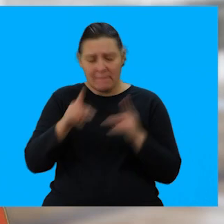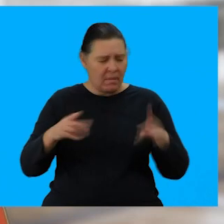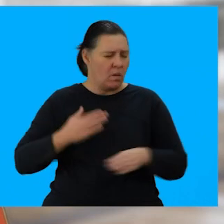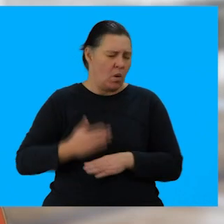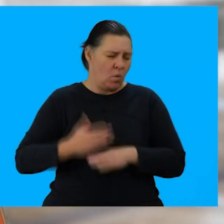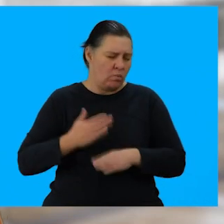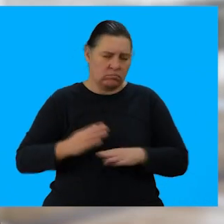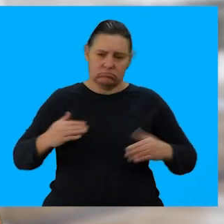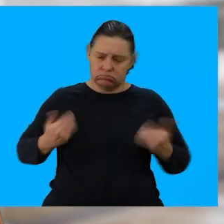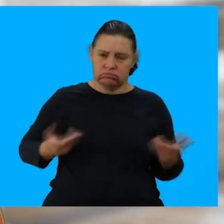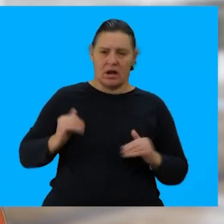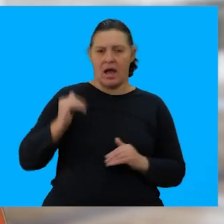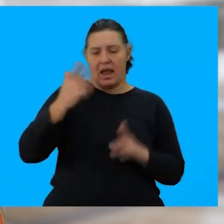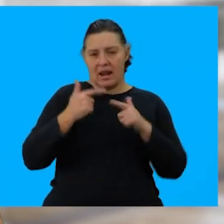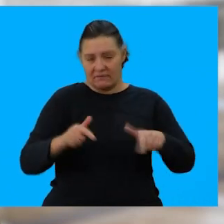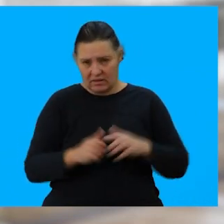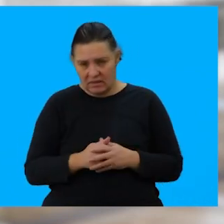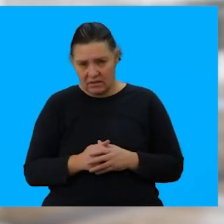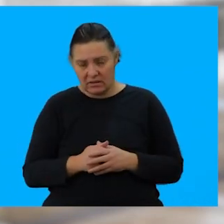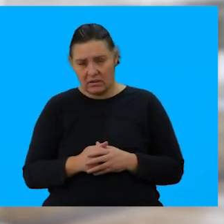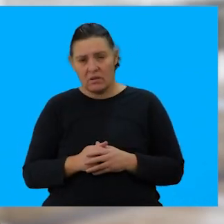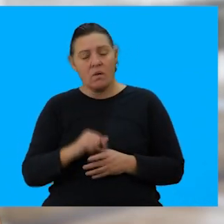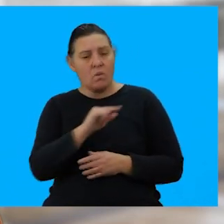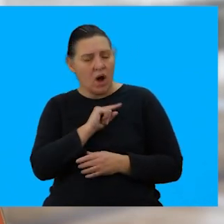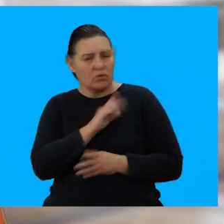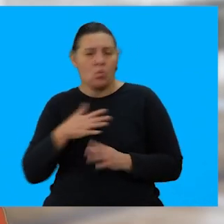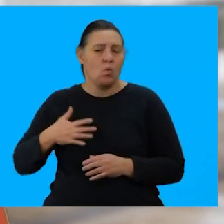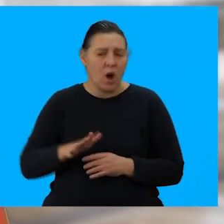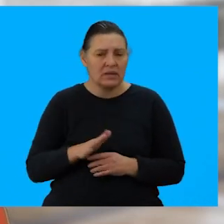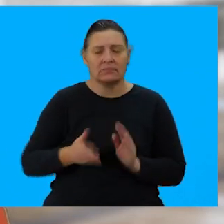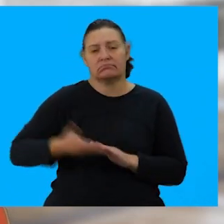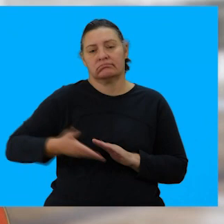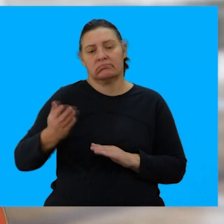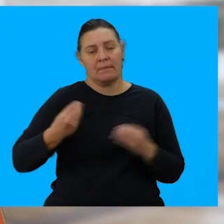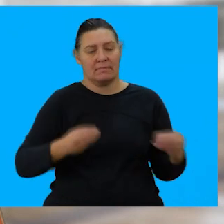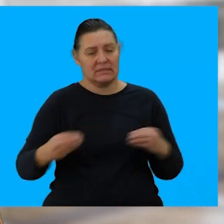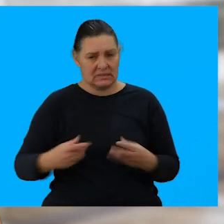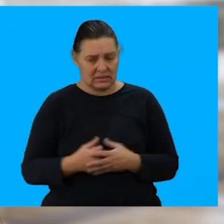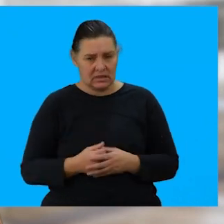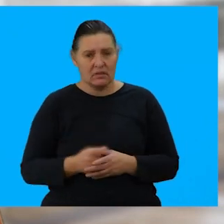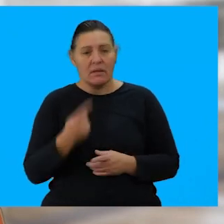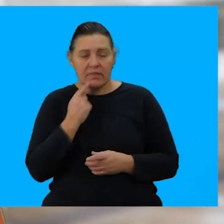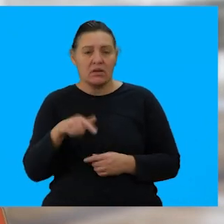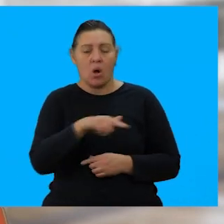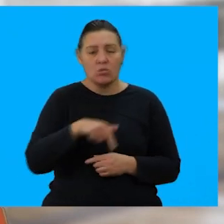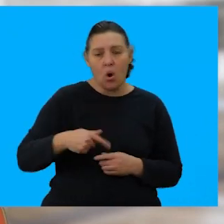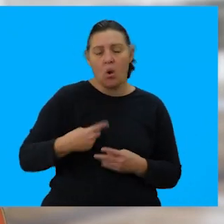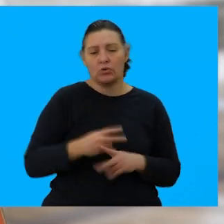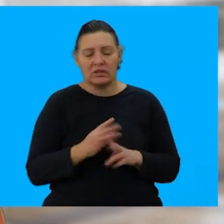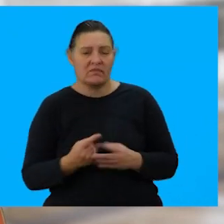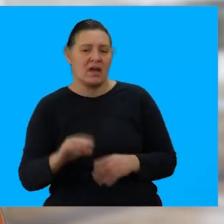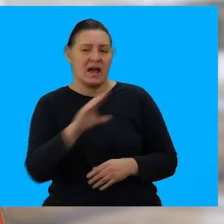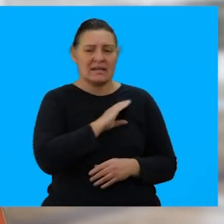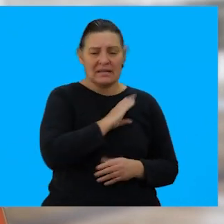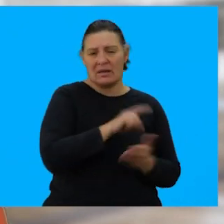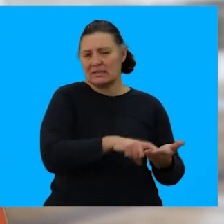of productivity in all aspects of operations, because you do not want to run a business whereby there are low